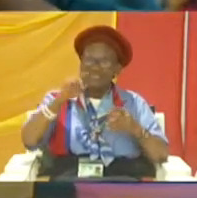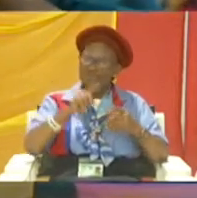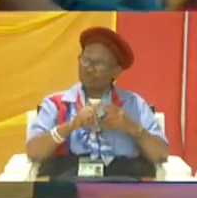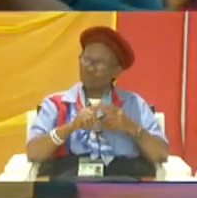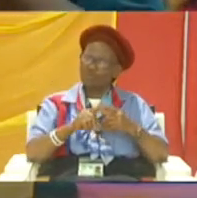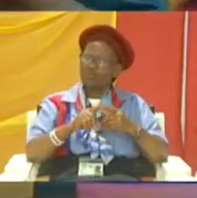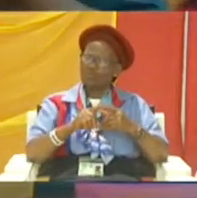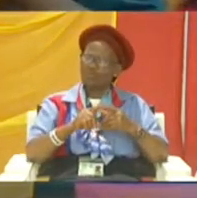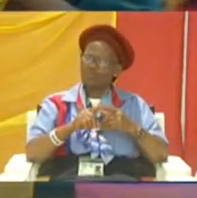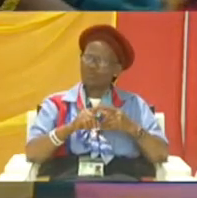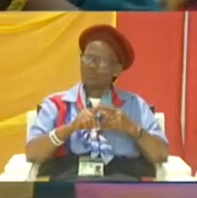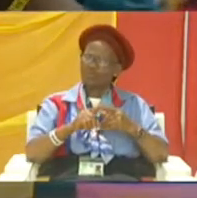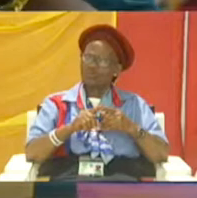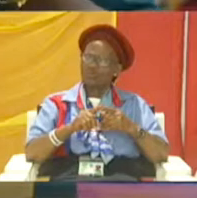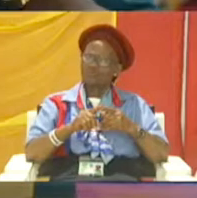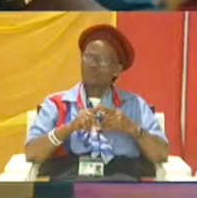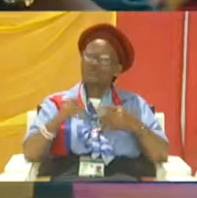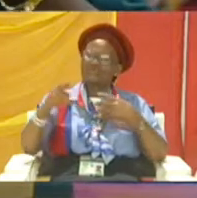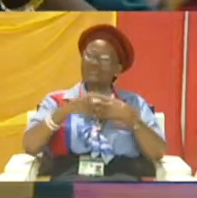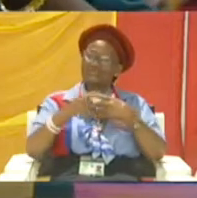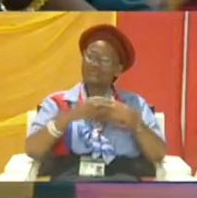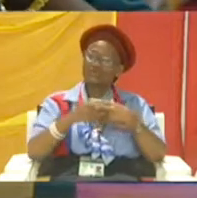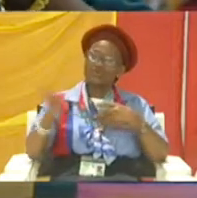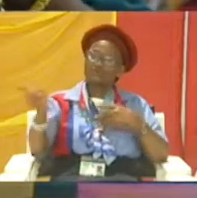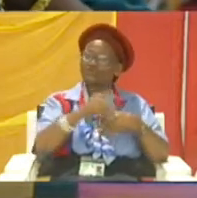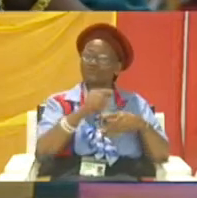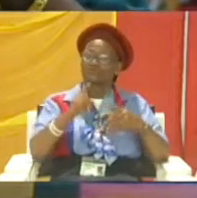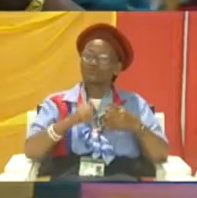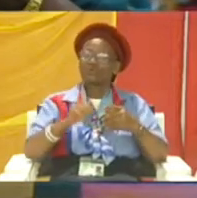recreate, to restore you to full